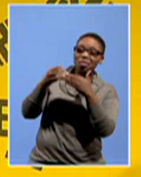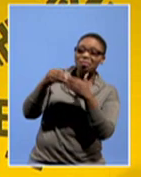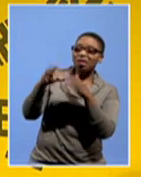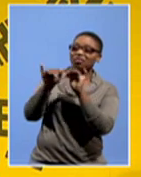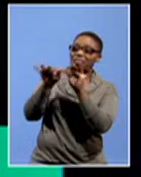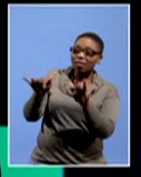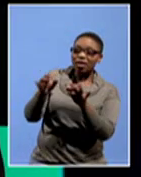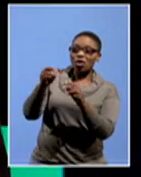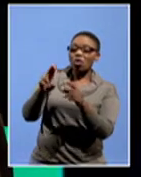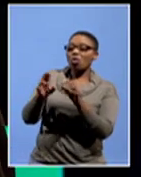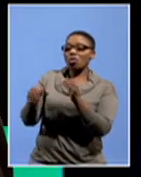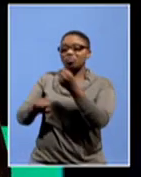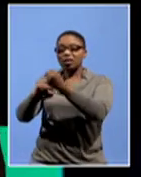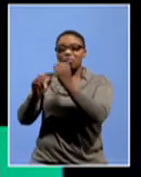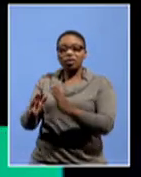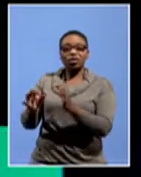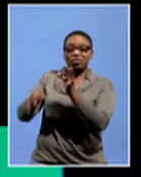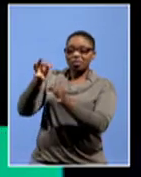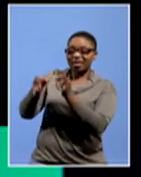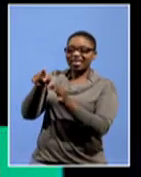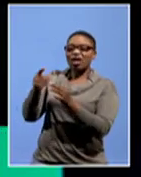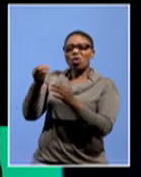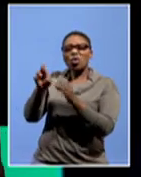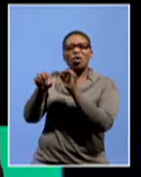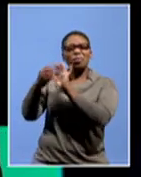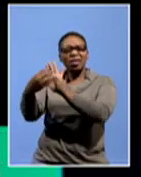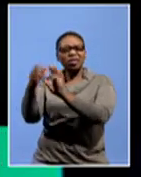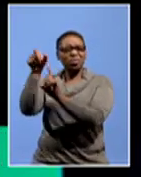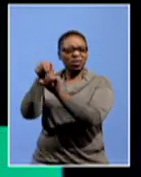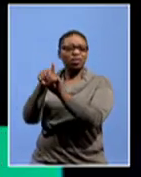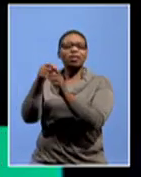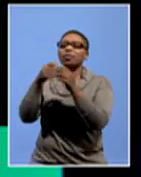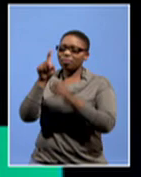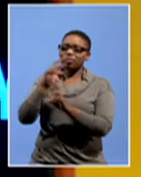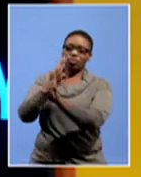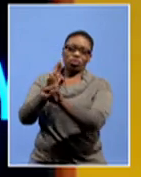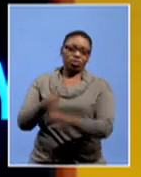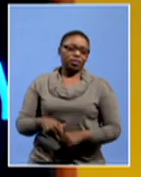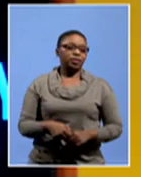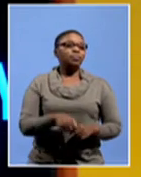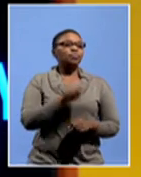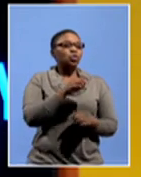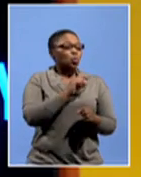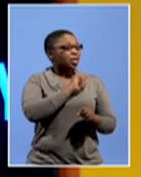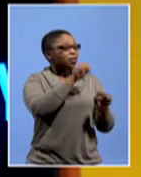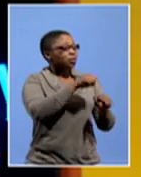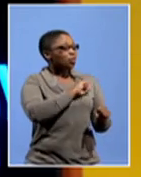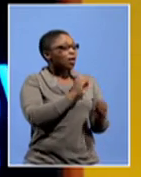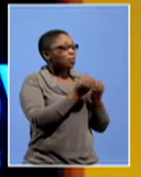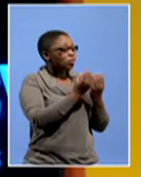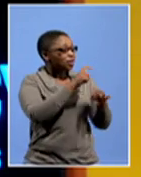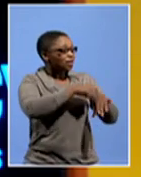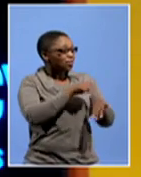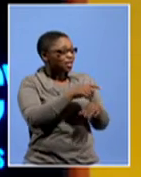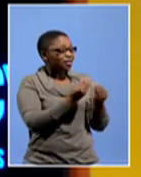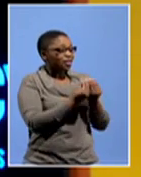a party supporter, a member of the media, a journalist, whoever you are, go there and report it. Because quite often, I mean, these things can result in